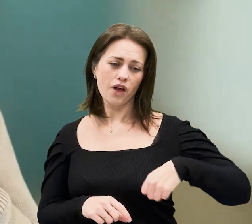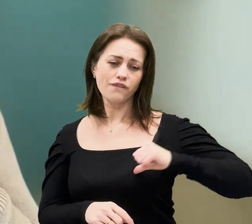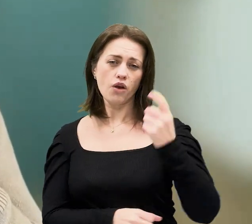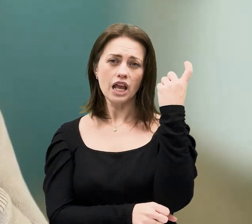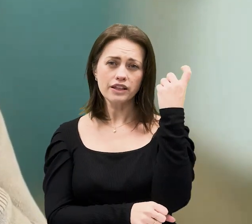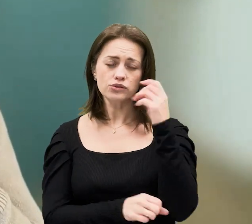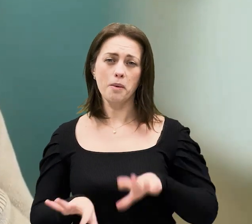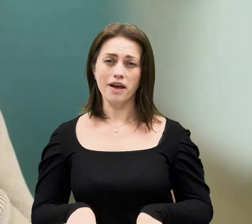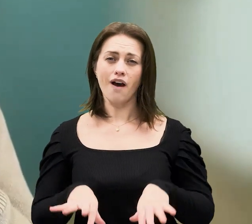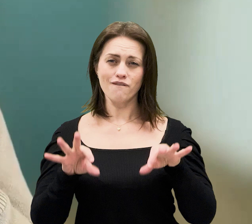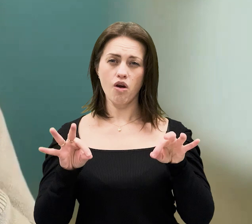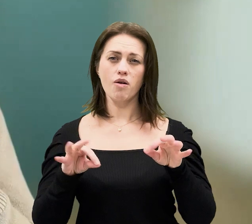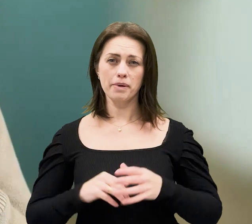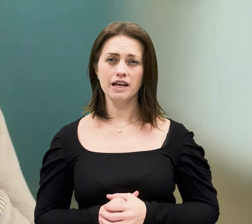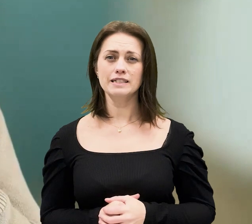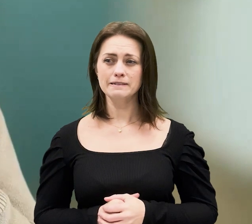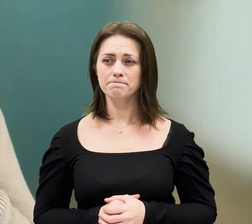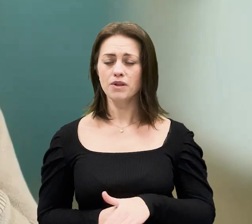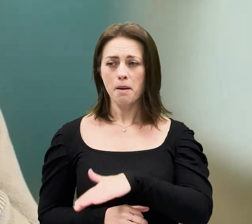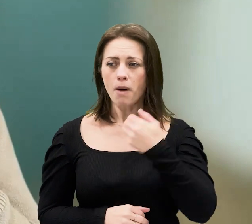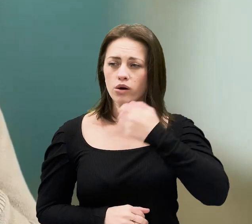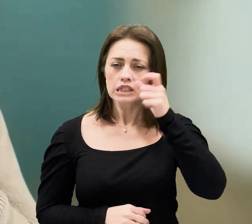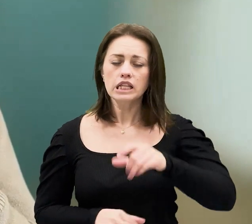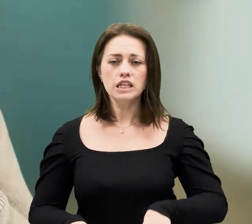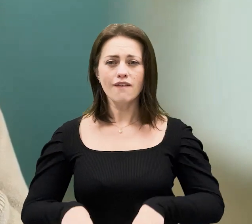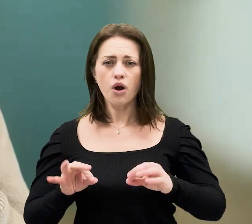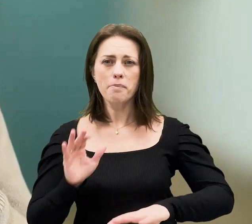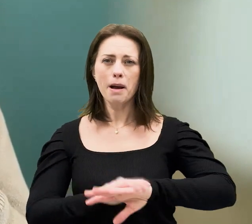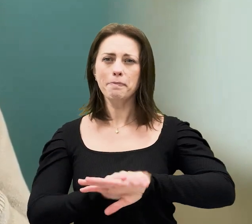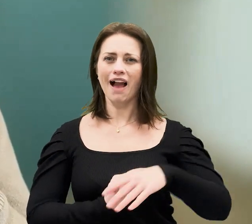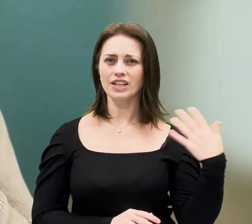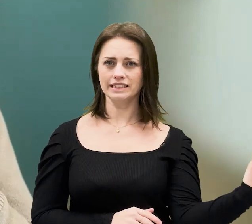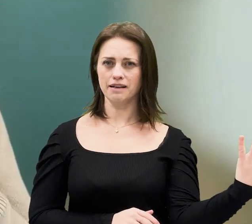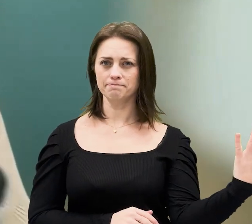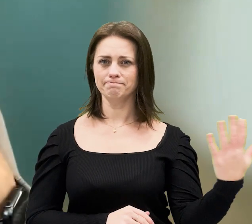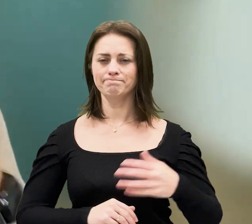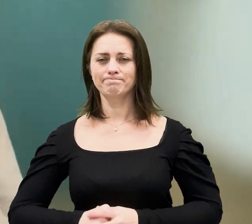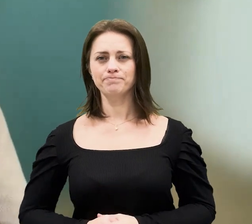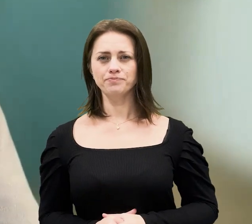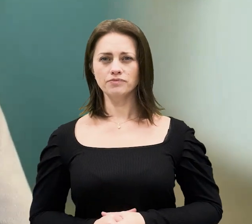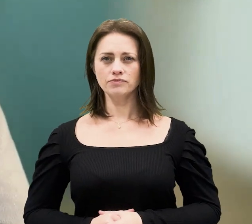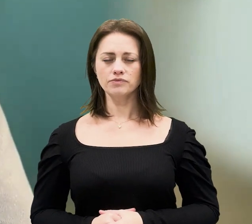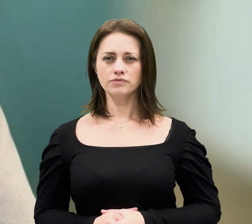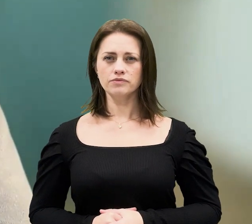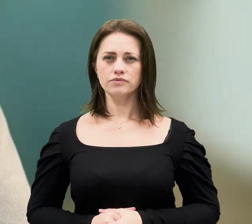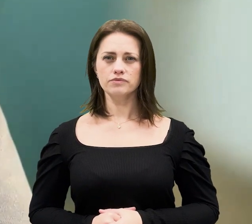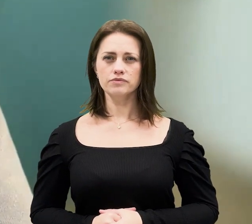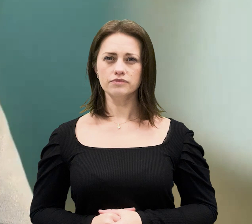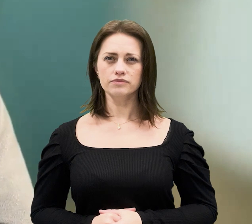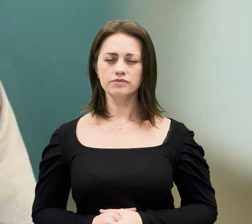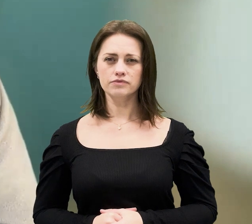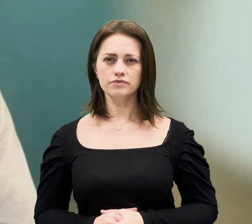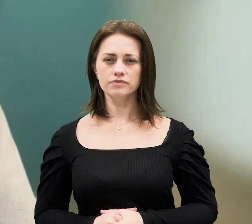elections last November, and yeah, a very big amount of people voted